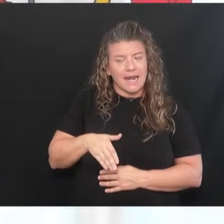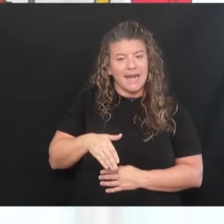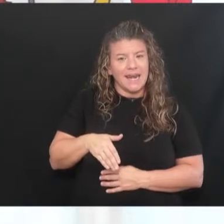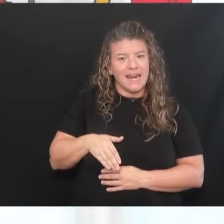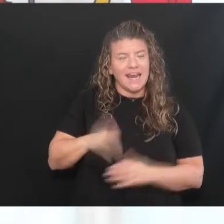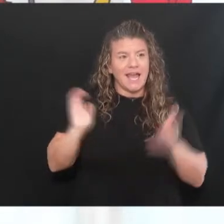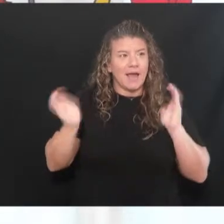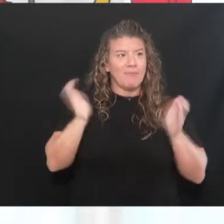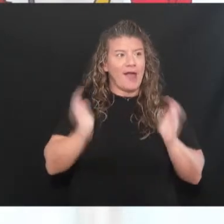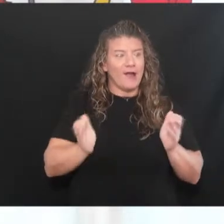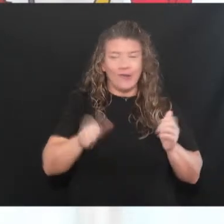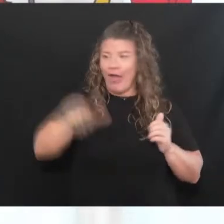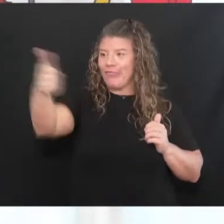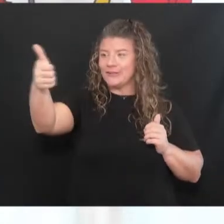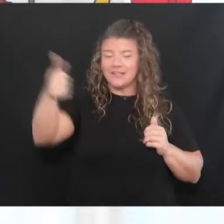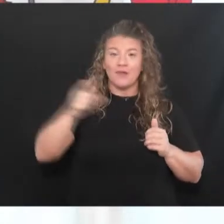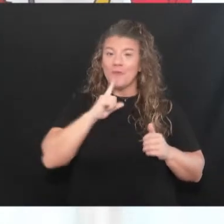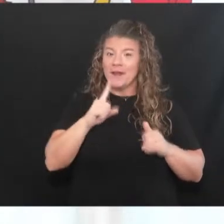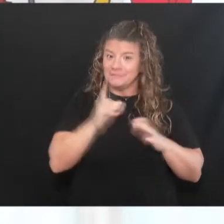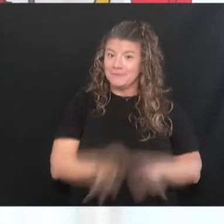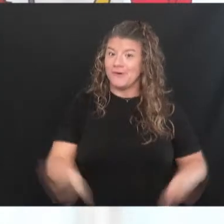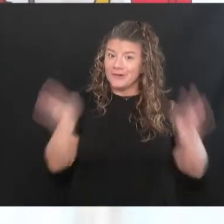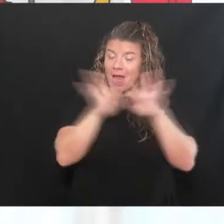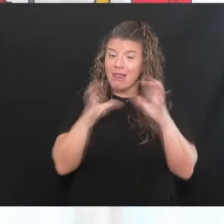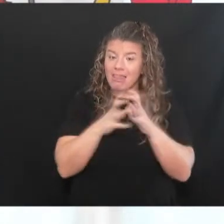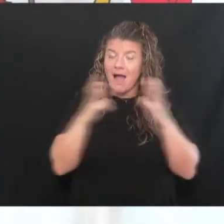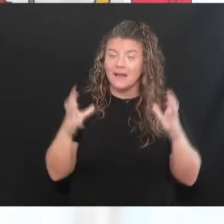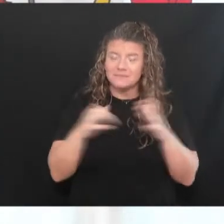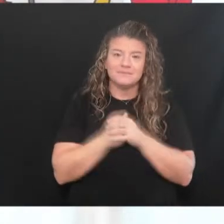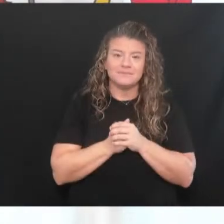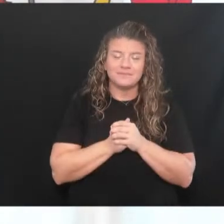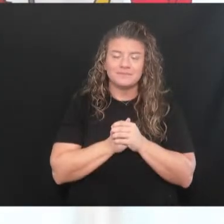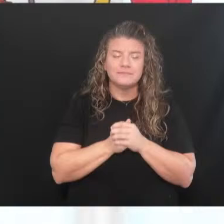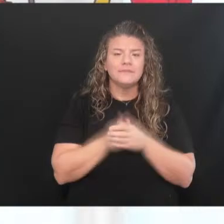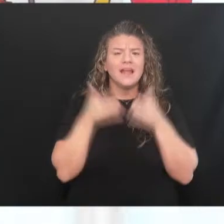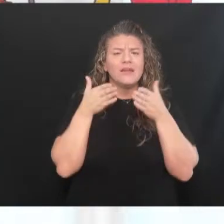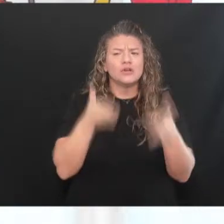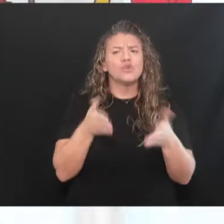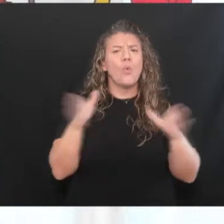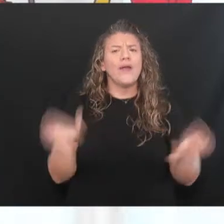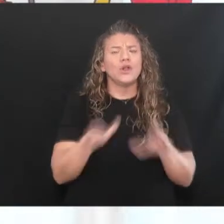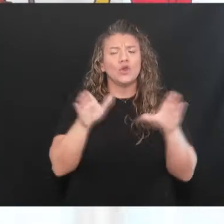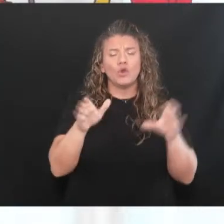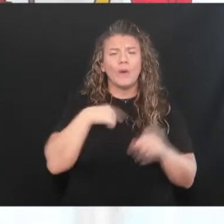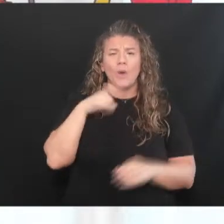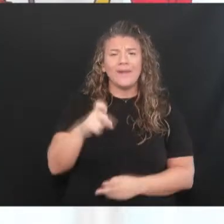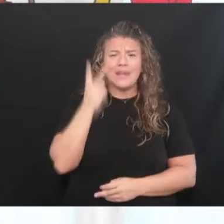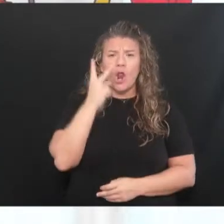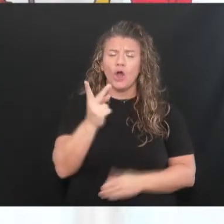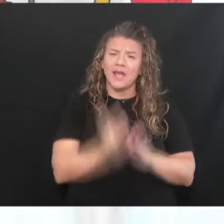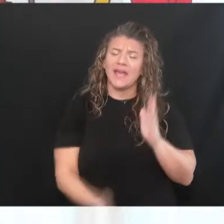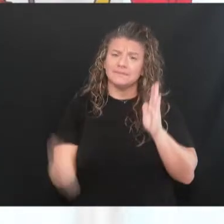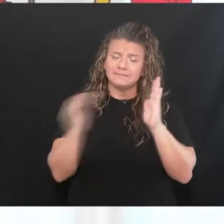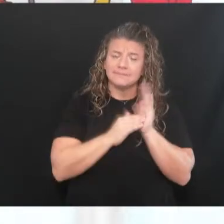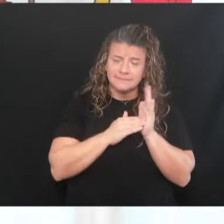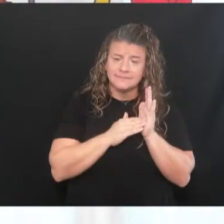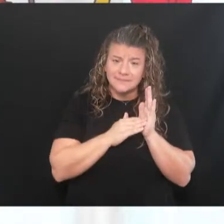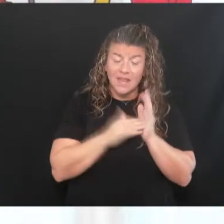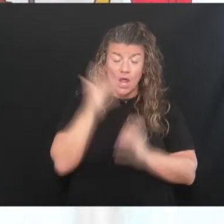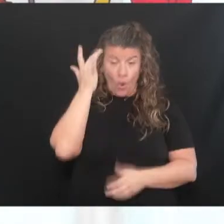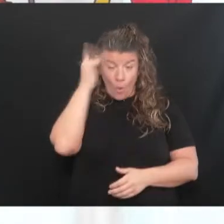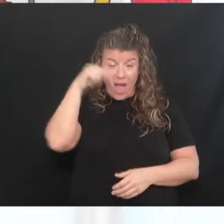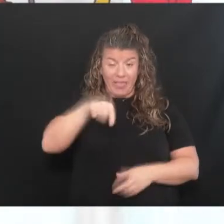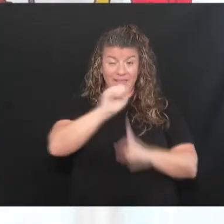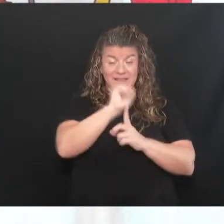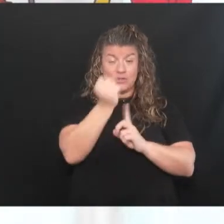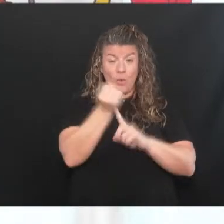instances, significantly more. There's a way to do it, and we need to look again, because this situation